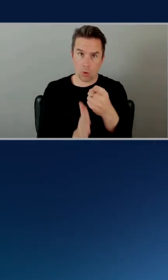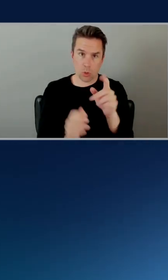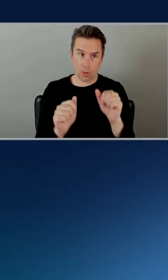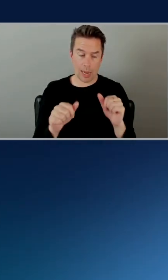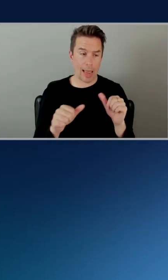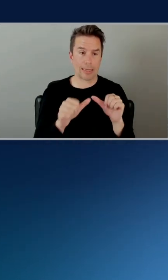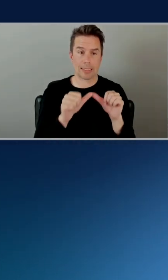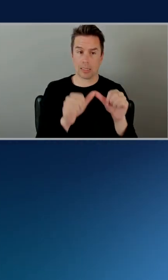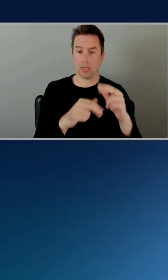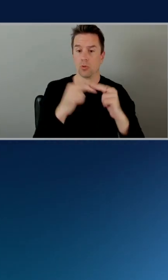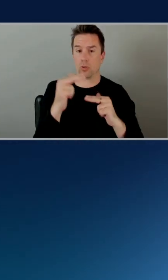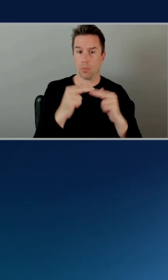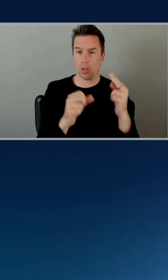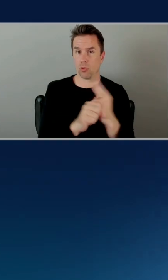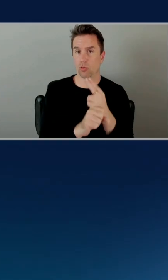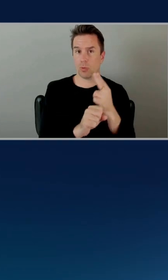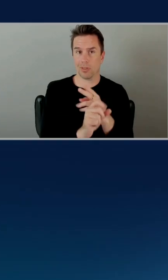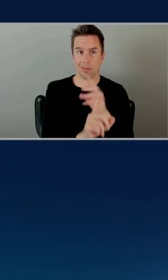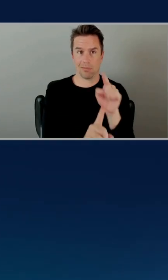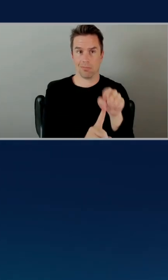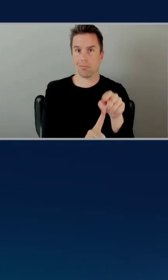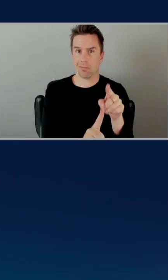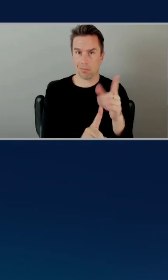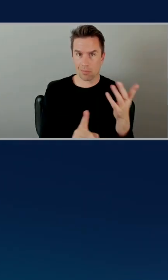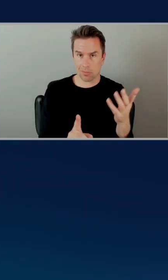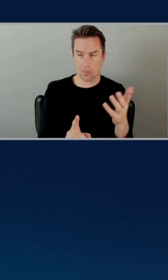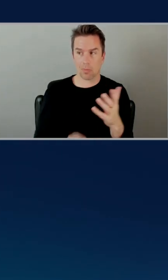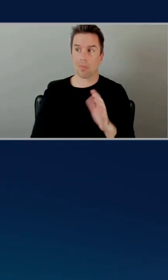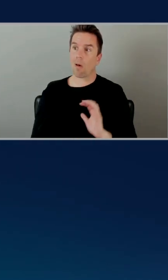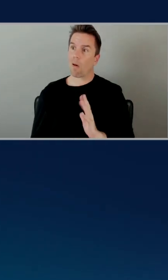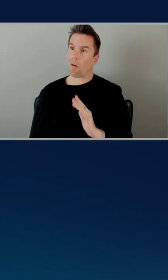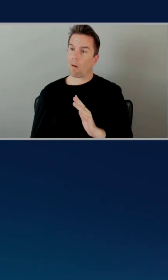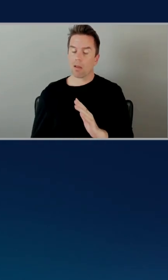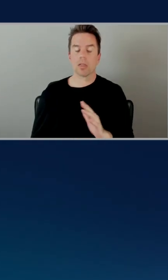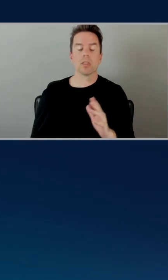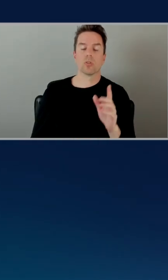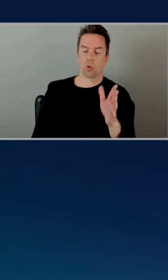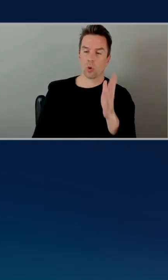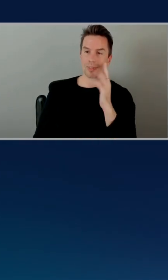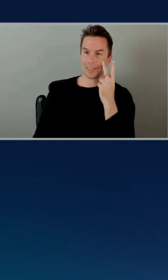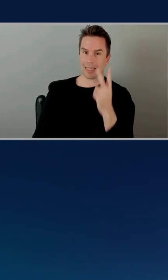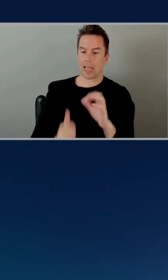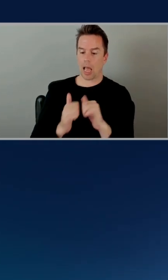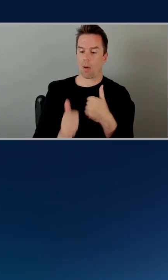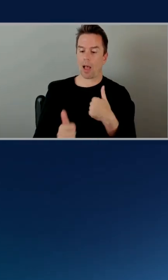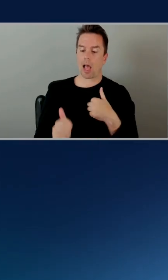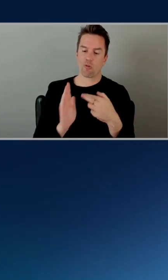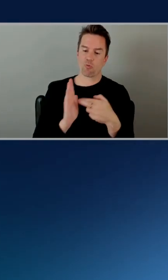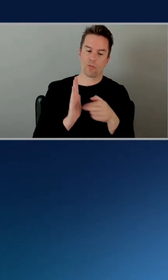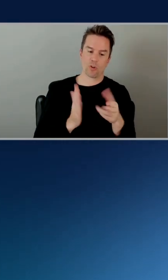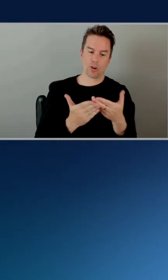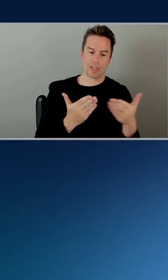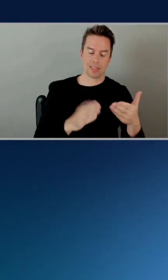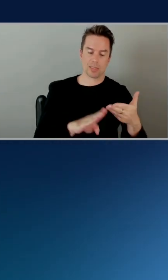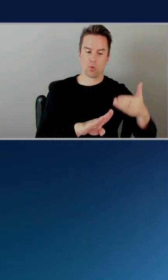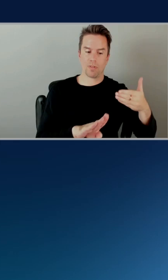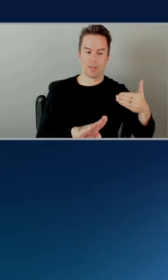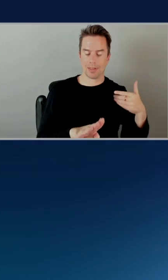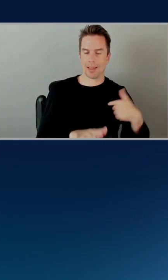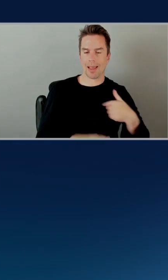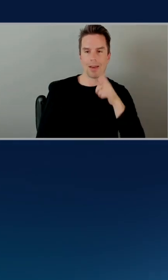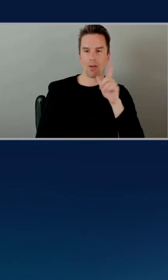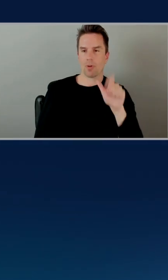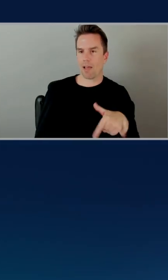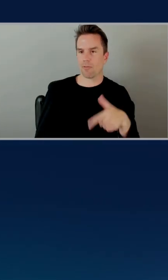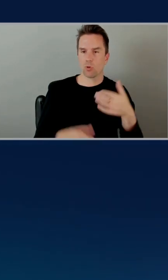and you'll see maybe in some of my examples here how I refer to things previously, and I don't have to redefine those things. Yeah. That's